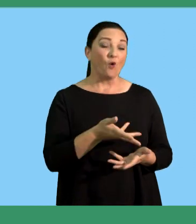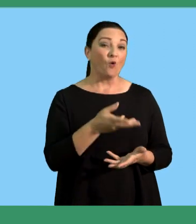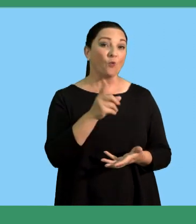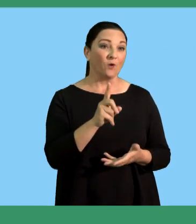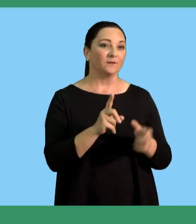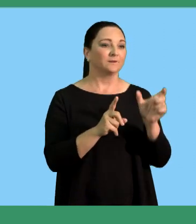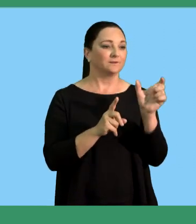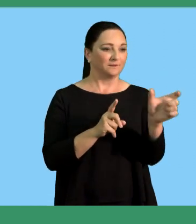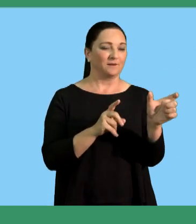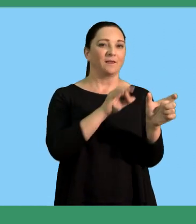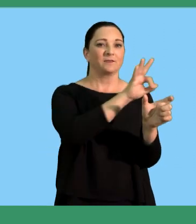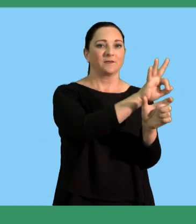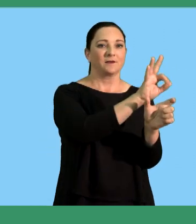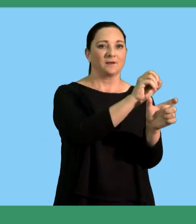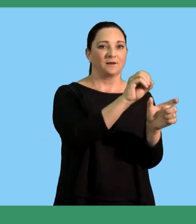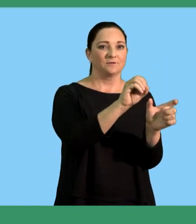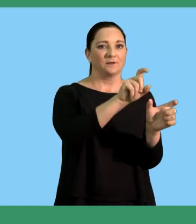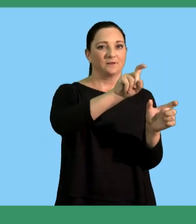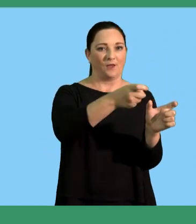is 300,000.